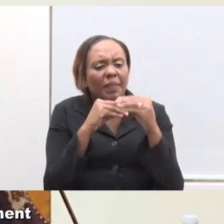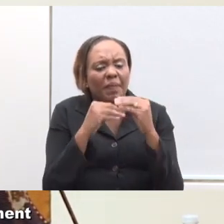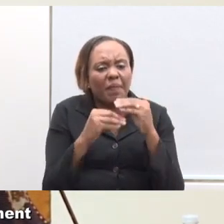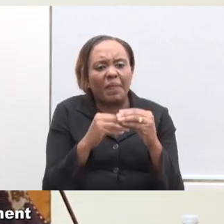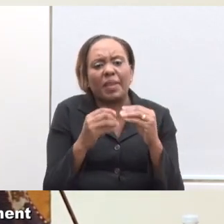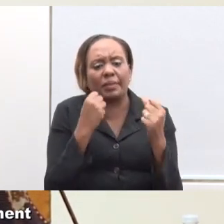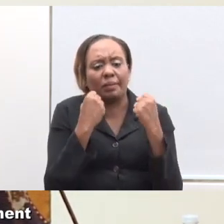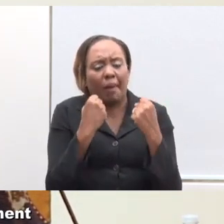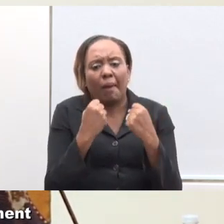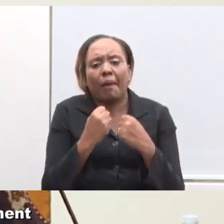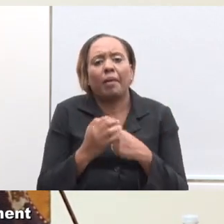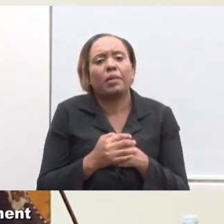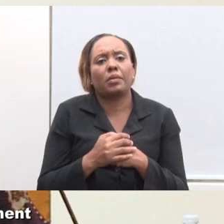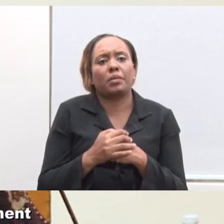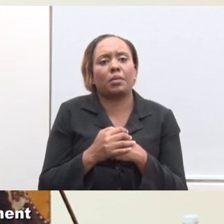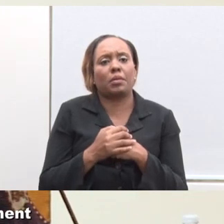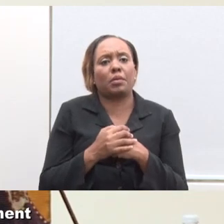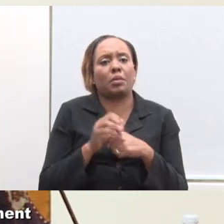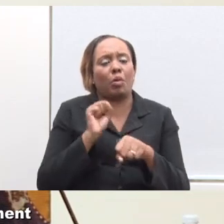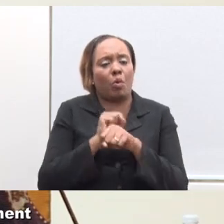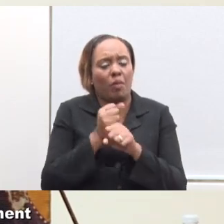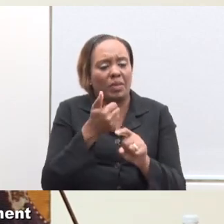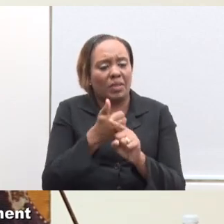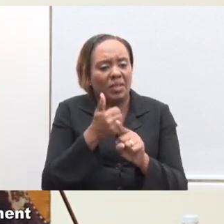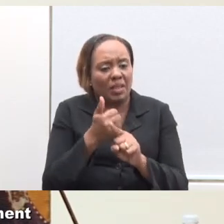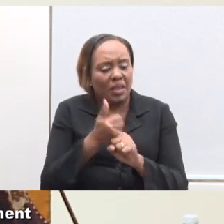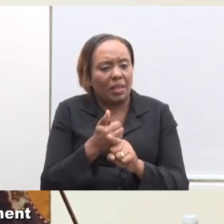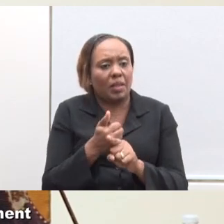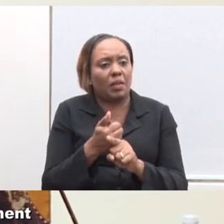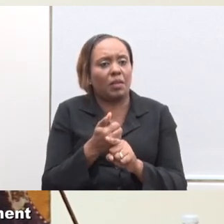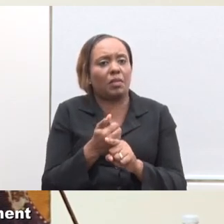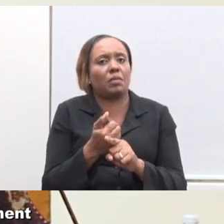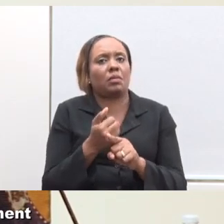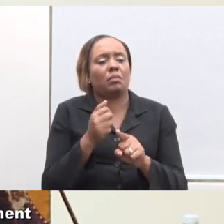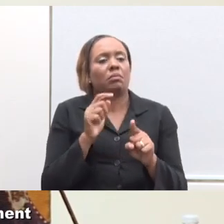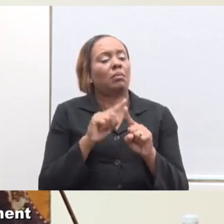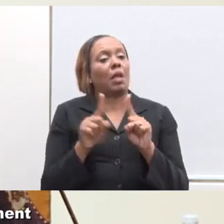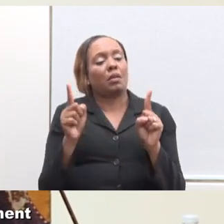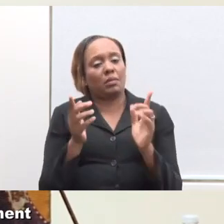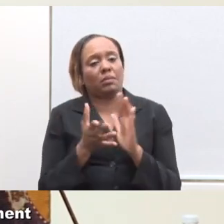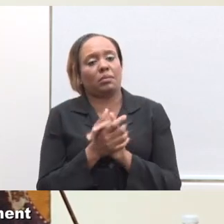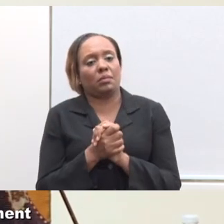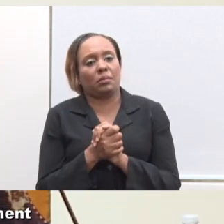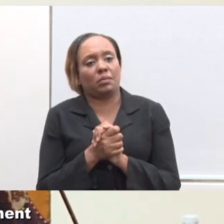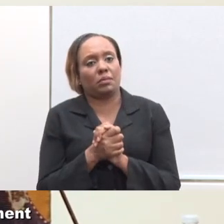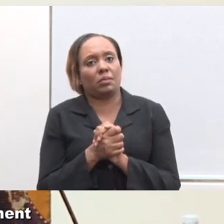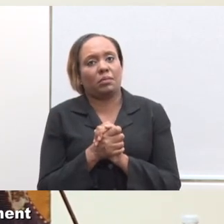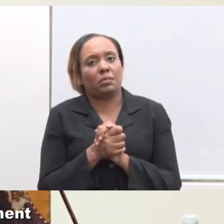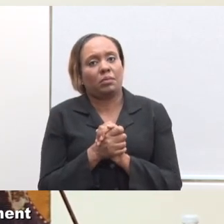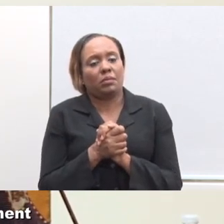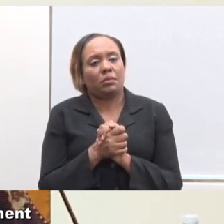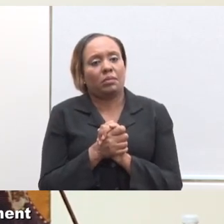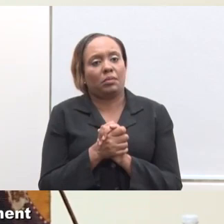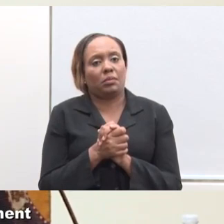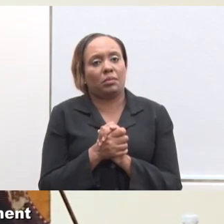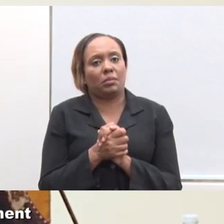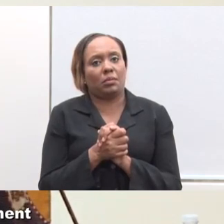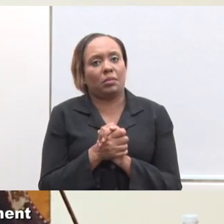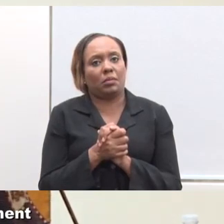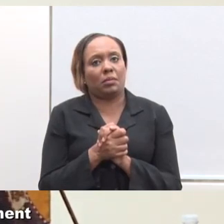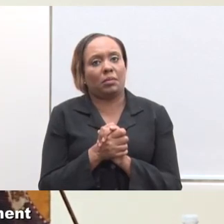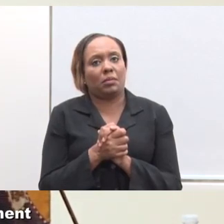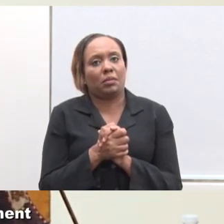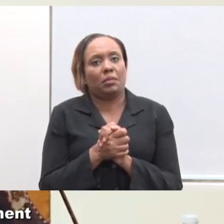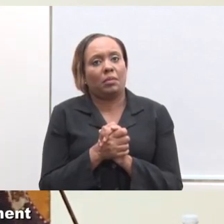to sustain themselves, but who regrettably constitute in many, too many instances, a nuisance